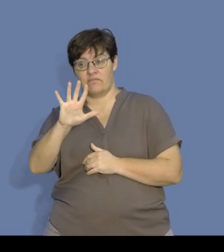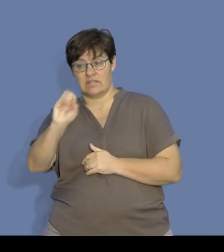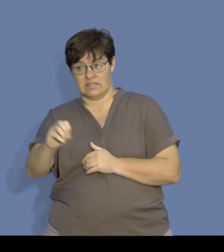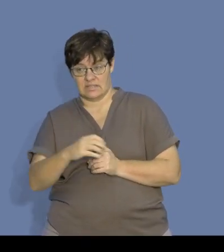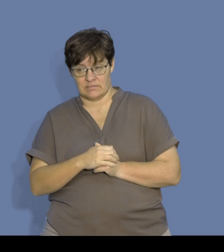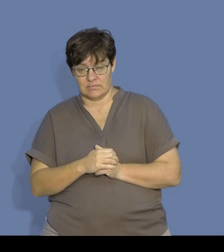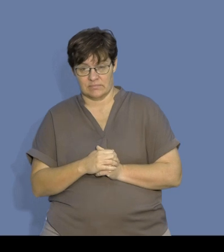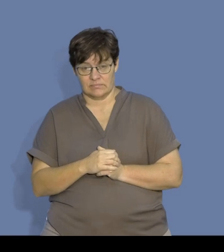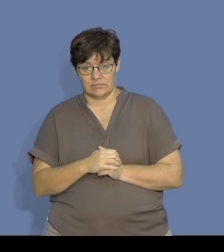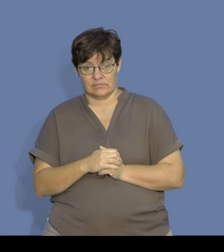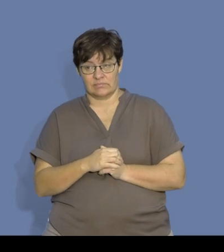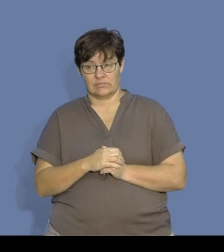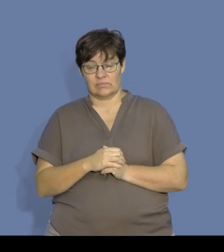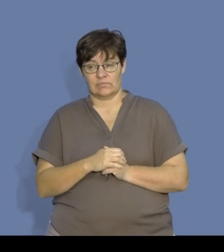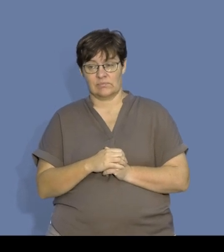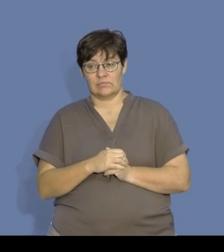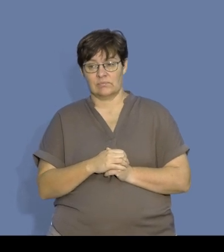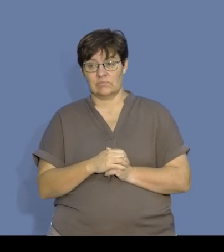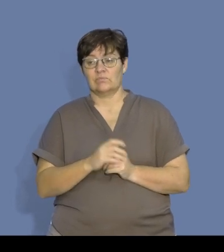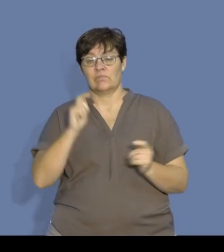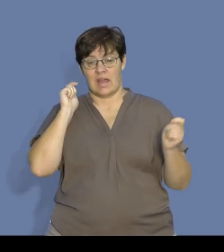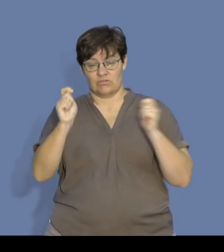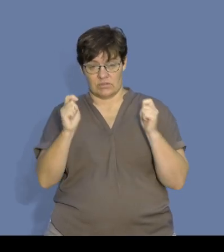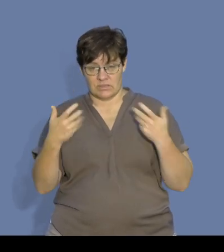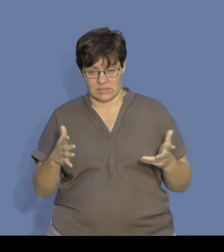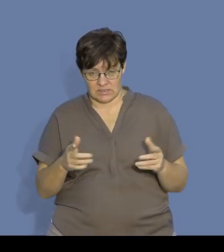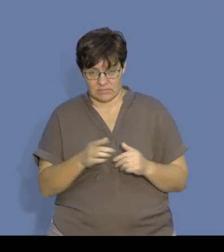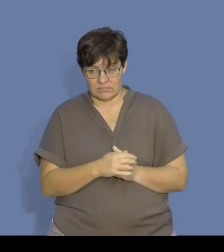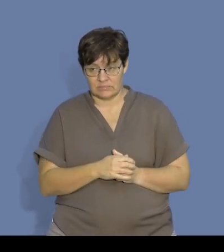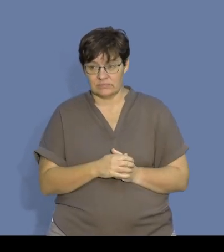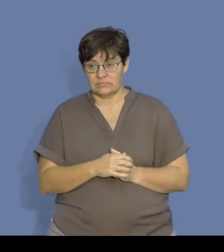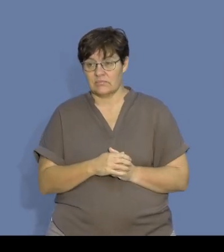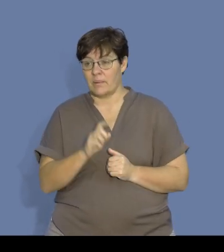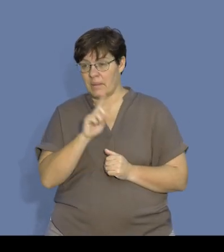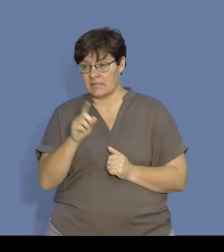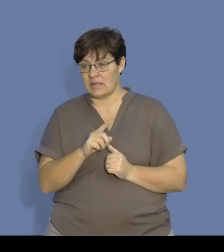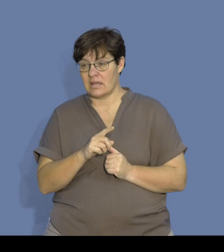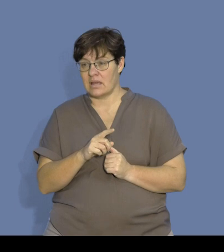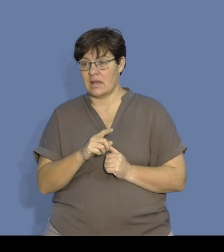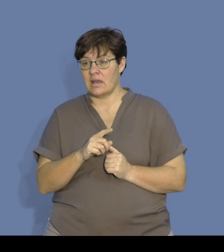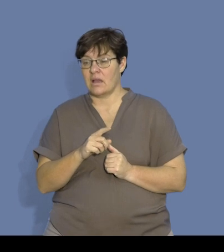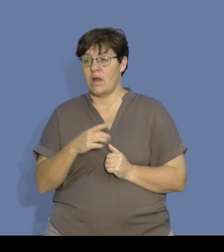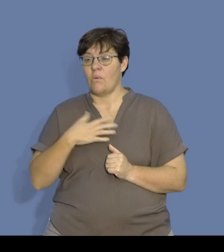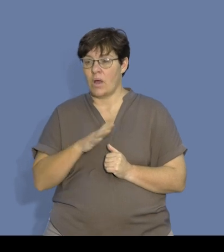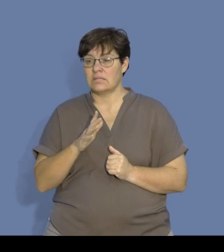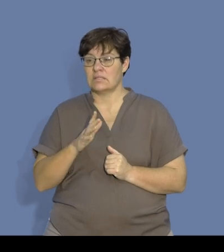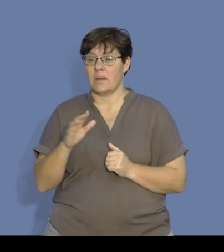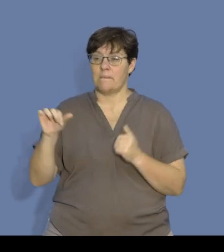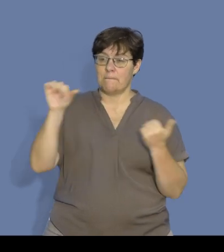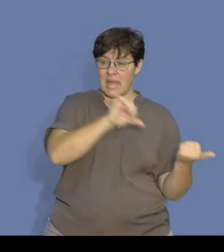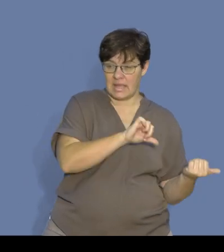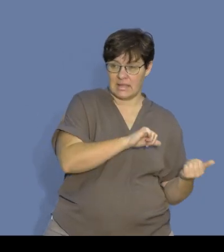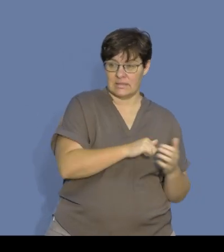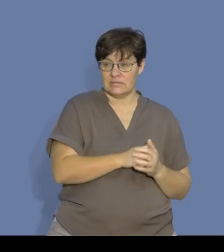15,450. Okay, right, and that's it with this adjustment, although I do want to quickly just